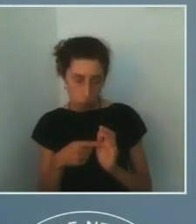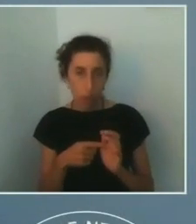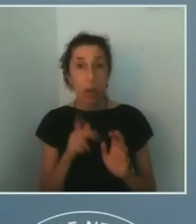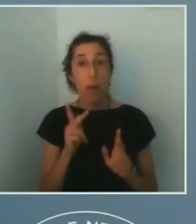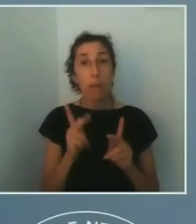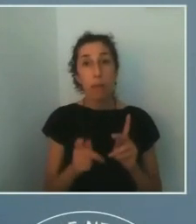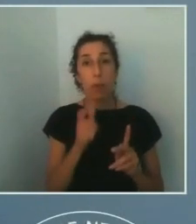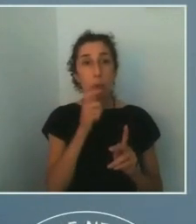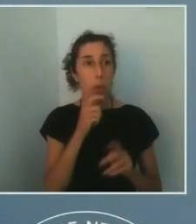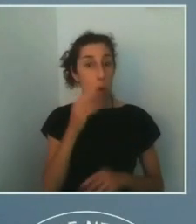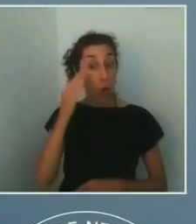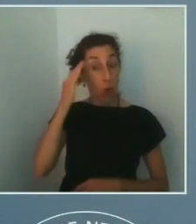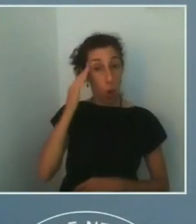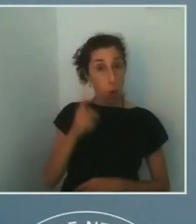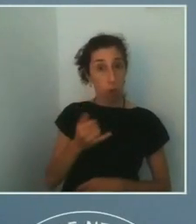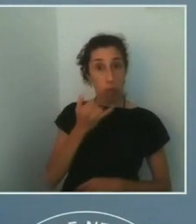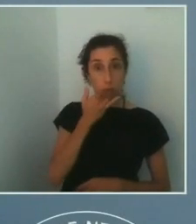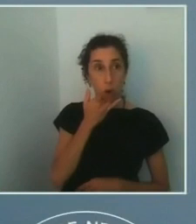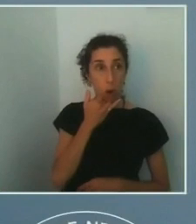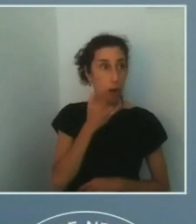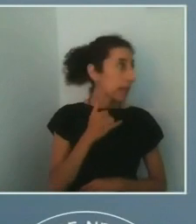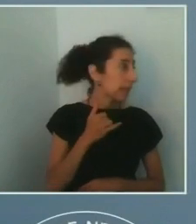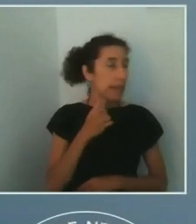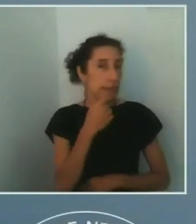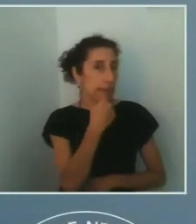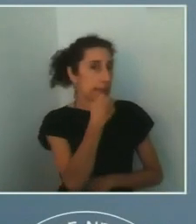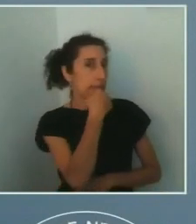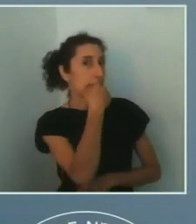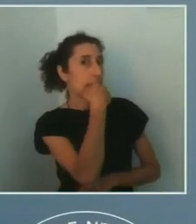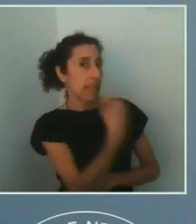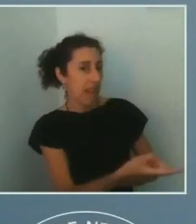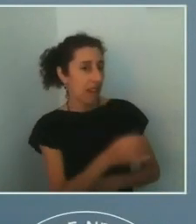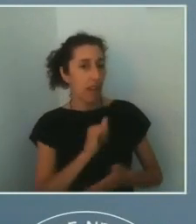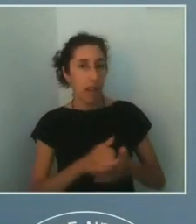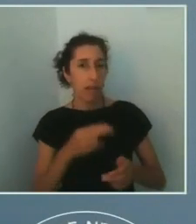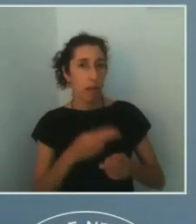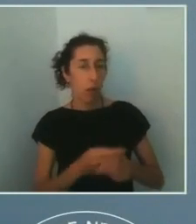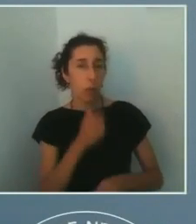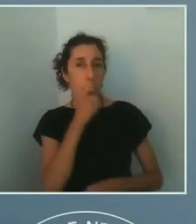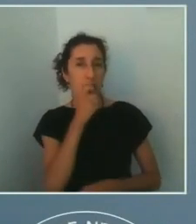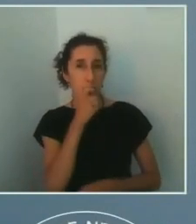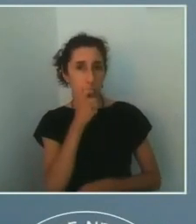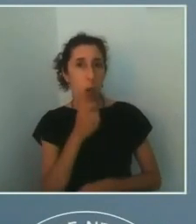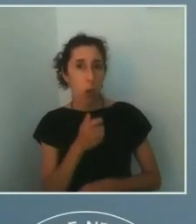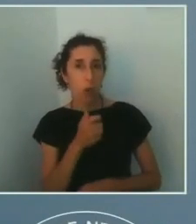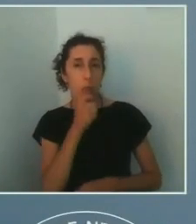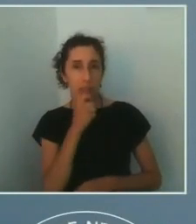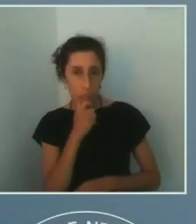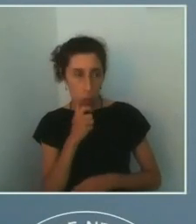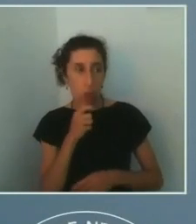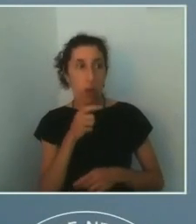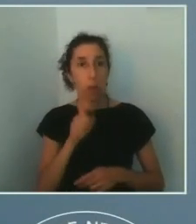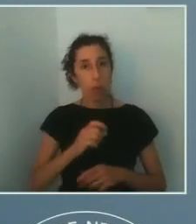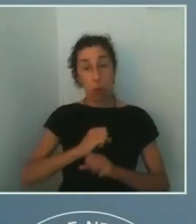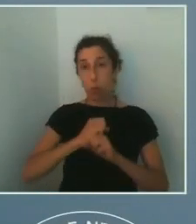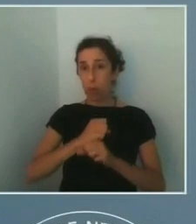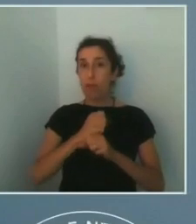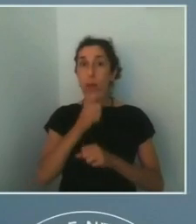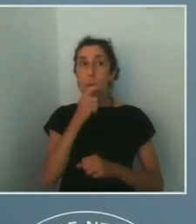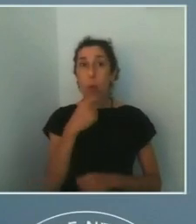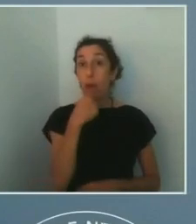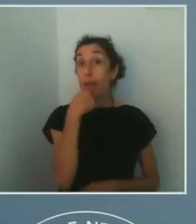rank political vendetta. Our members won't be intimidated or bullied in their defense of political and constitutional freedom. So